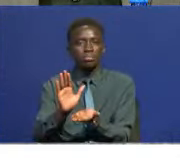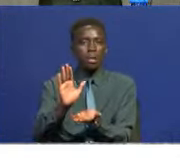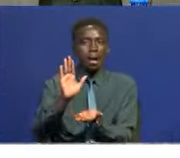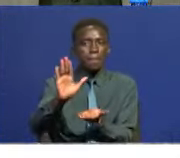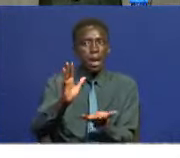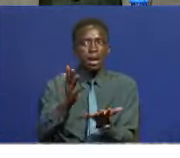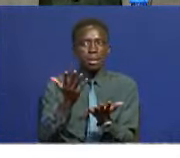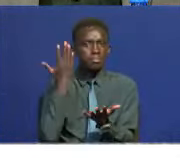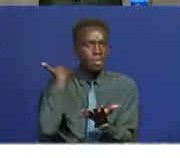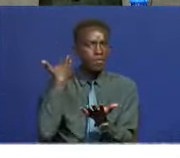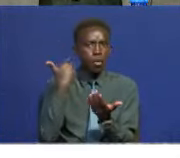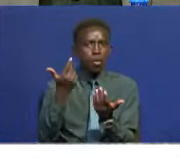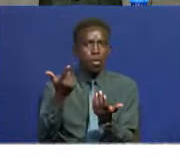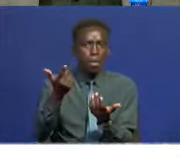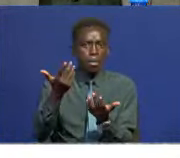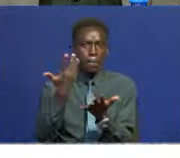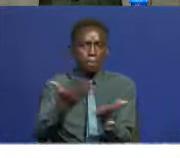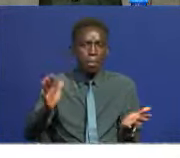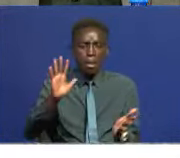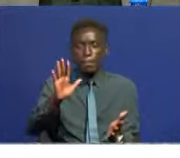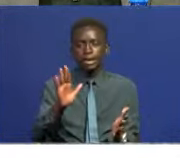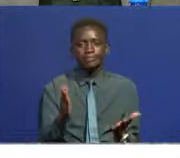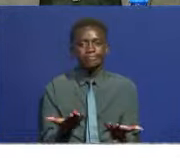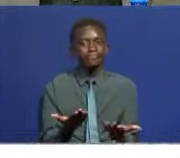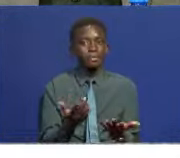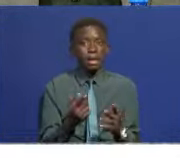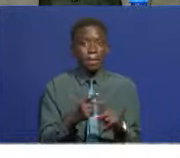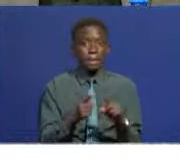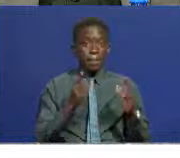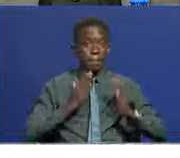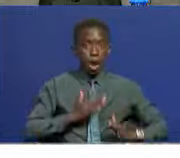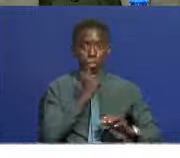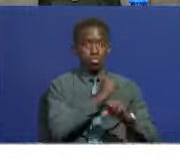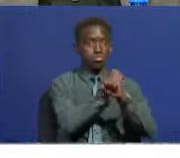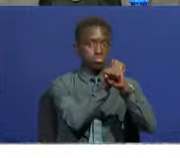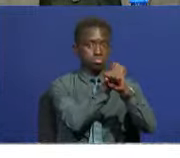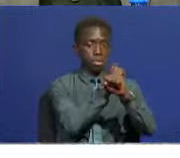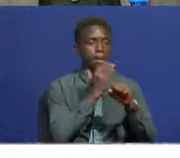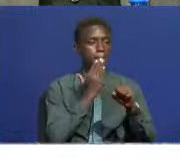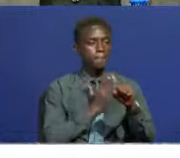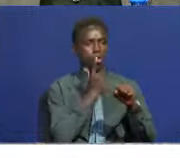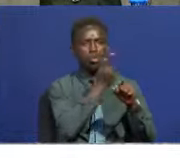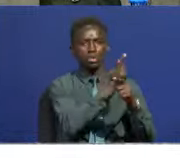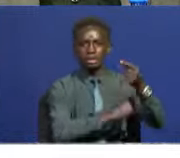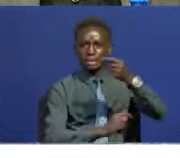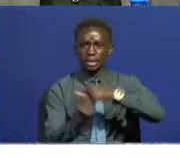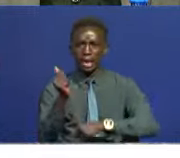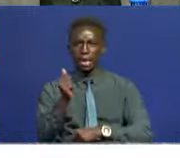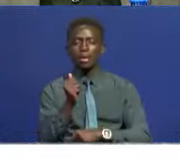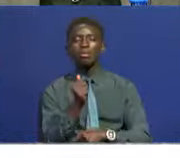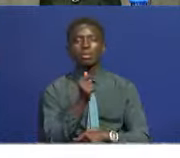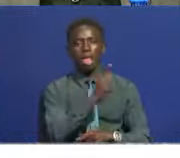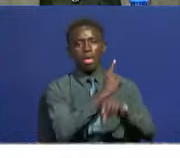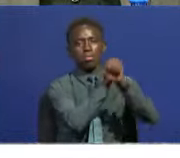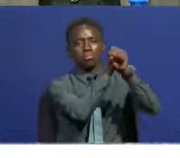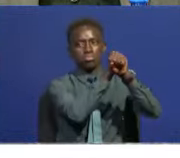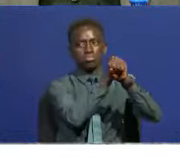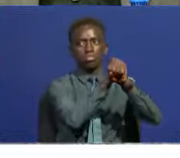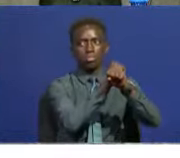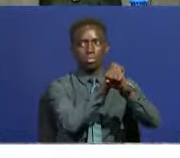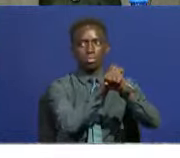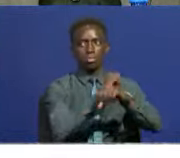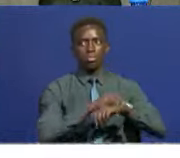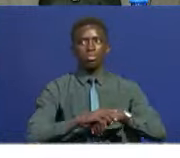his property. And yet the person who will still be protected is the one who has sold to them, who will have returned back those monies of